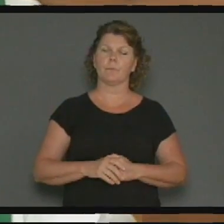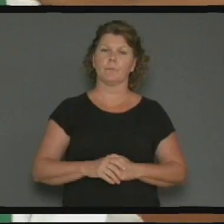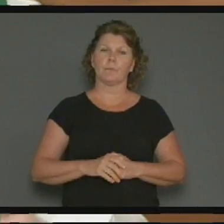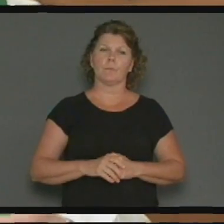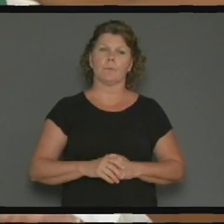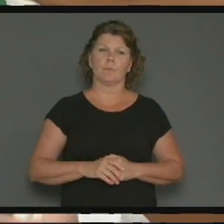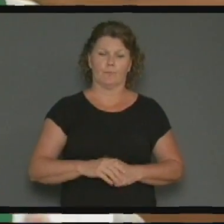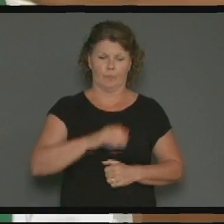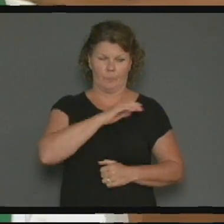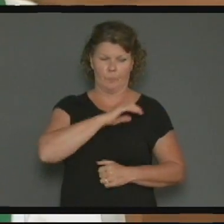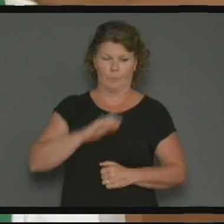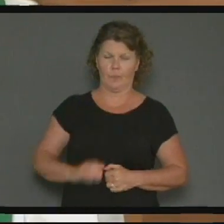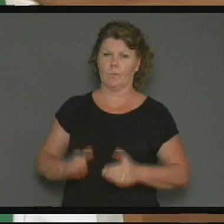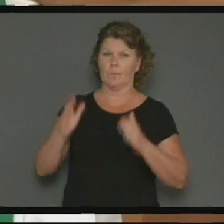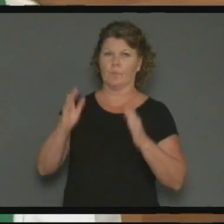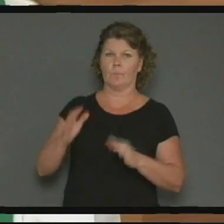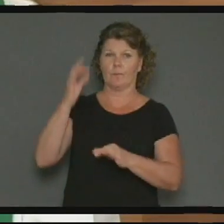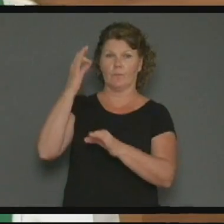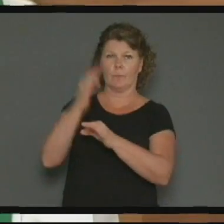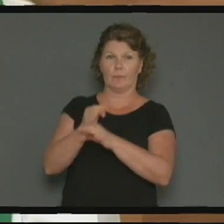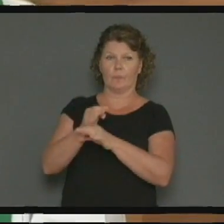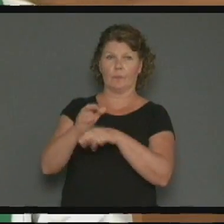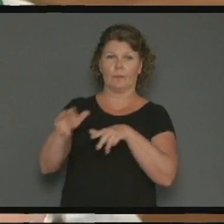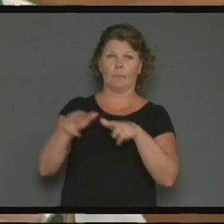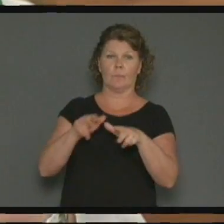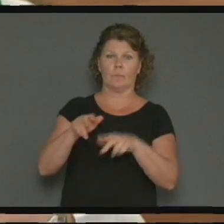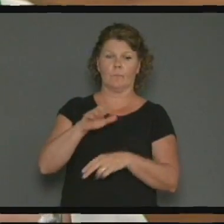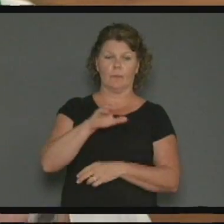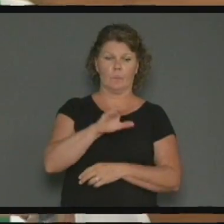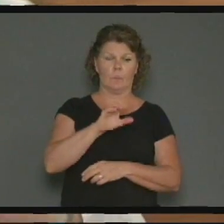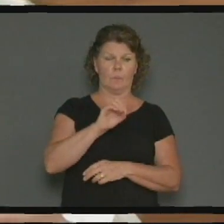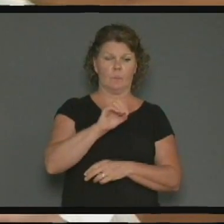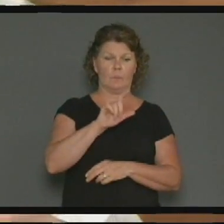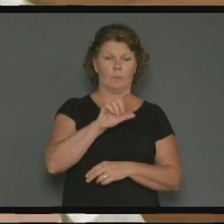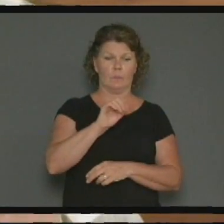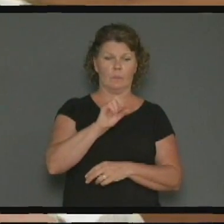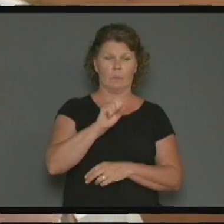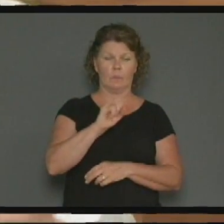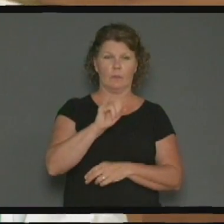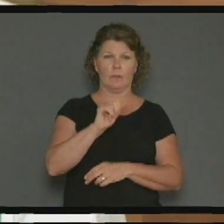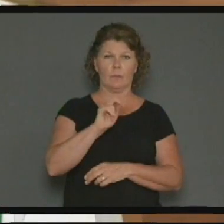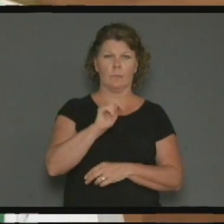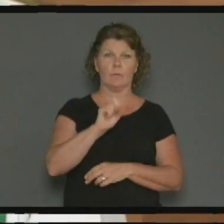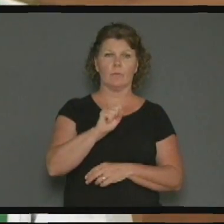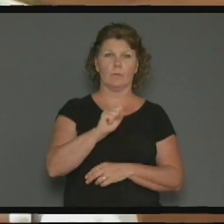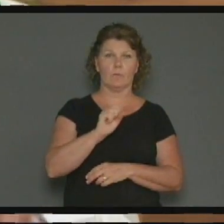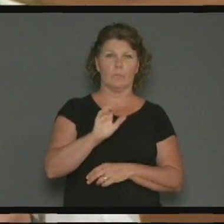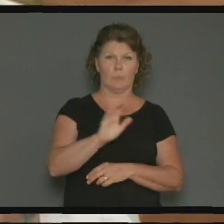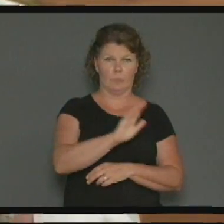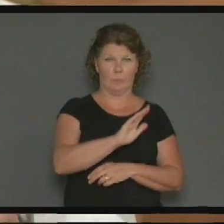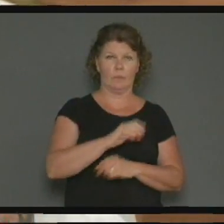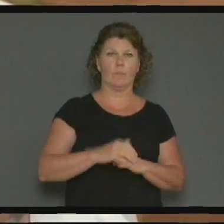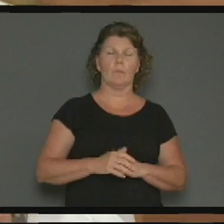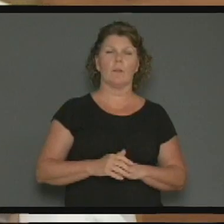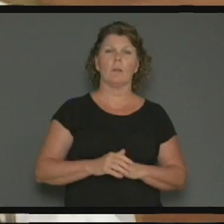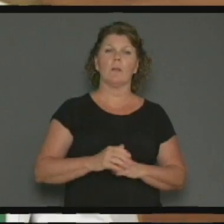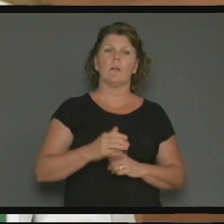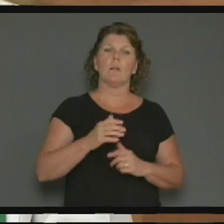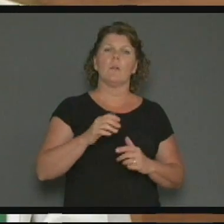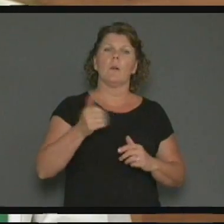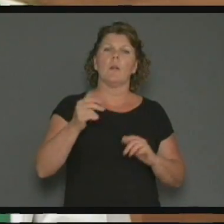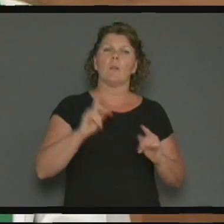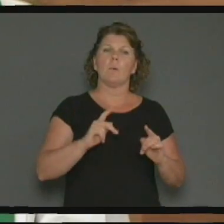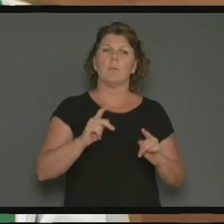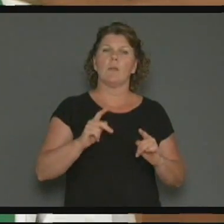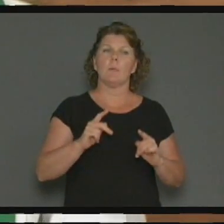Christian faith walk of the Colossians was threatened by Judaizers, those who insisted that they live like